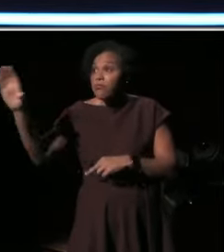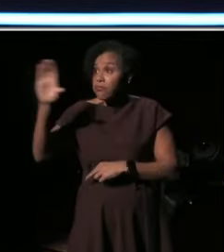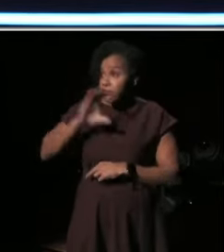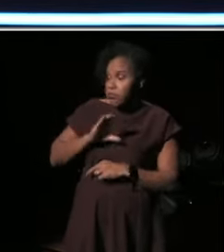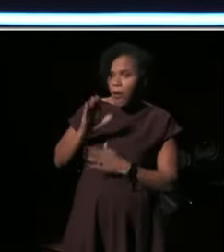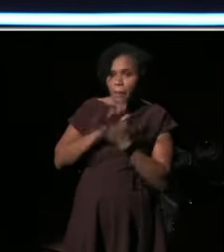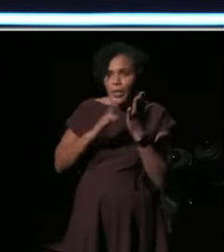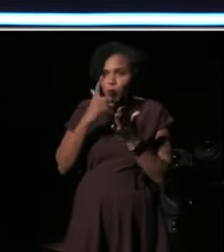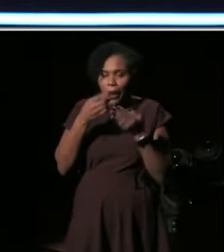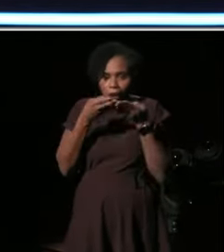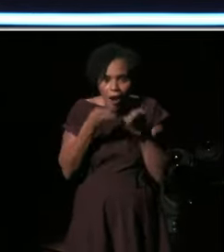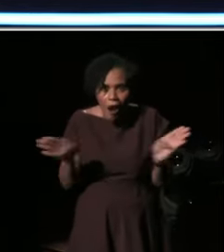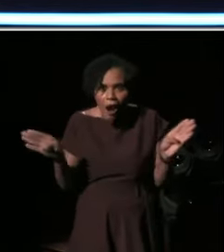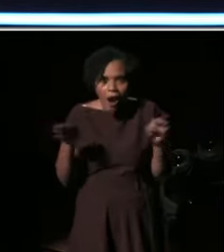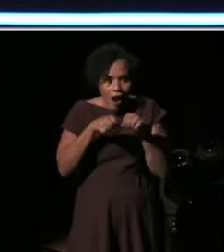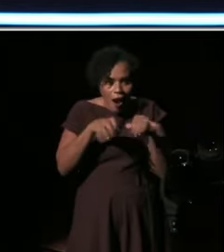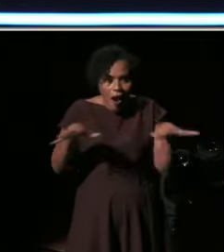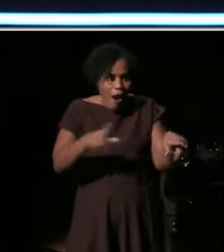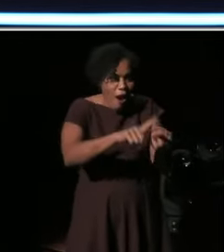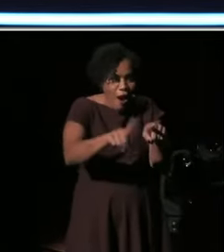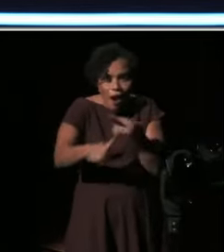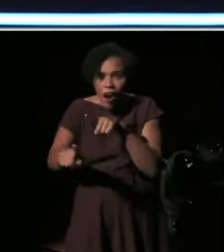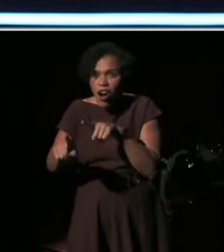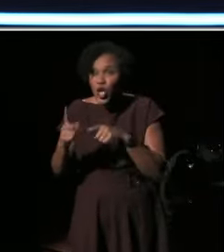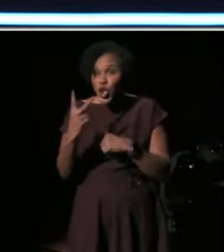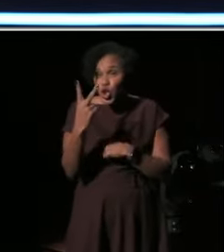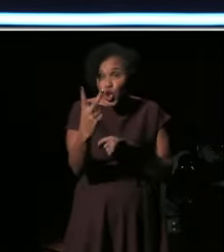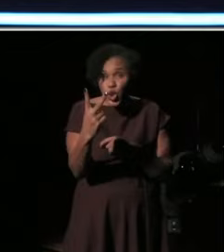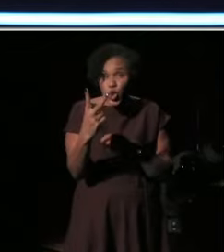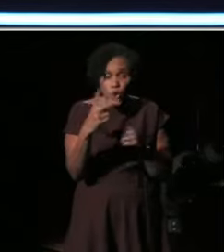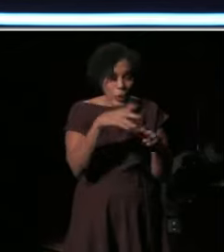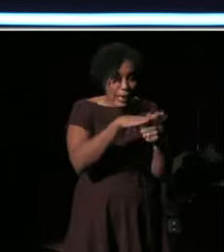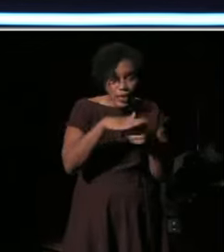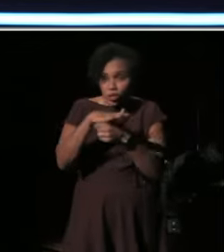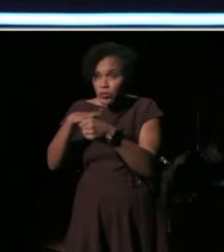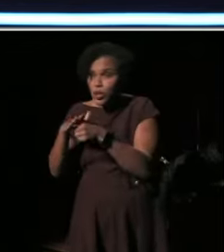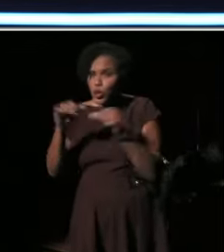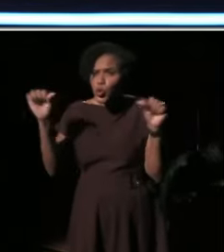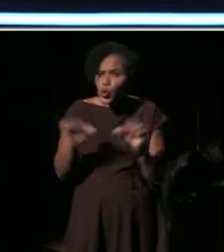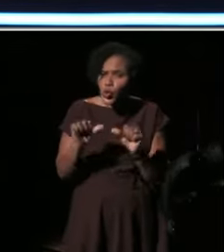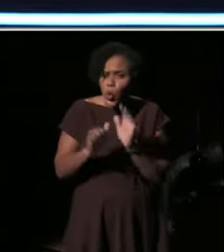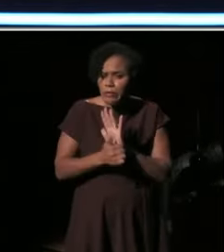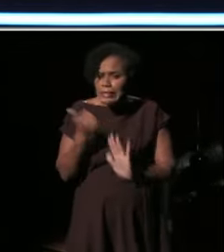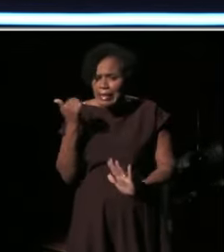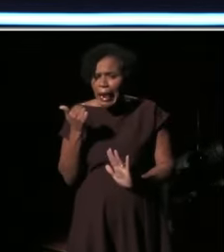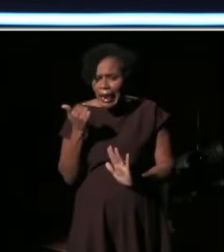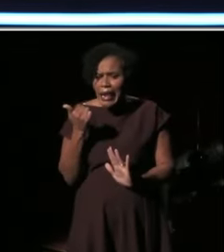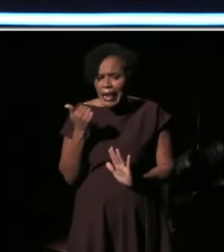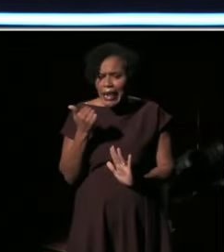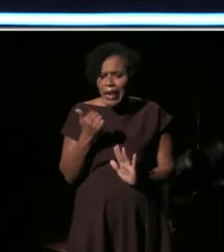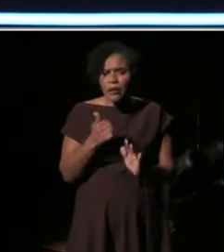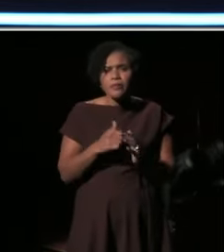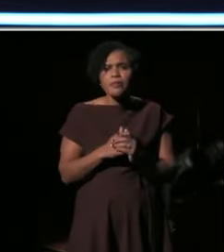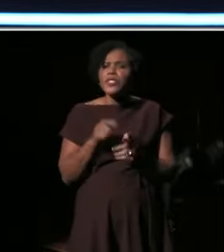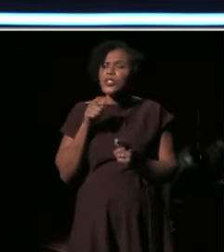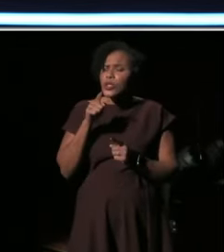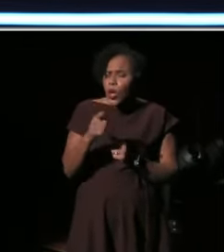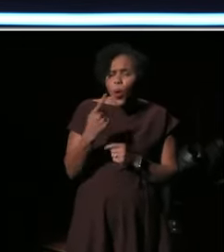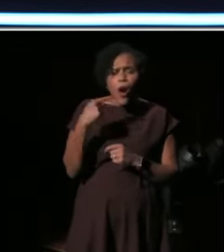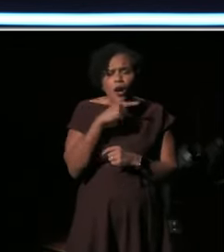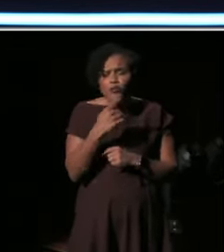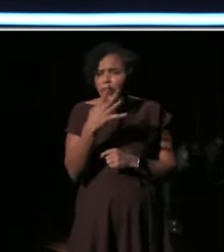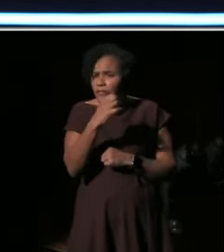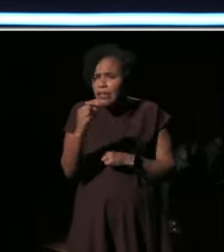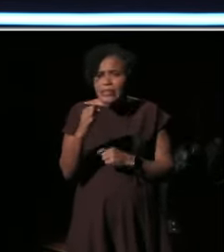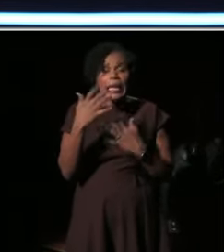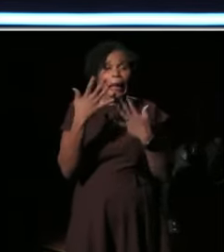shortage of skills, editing and production management. I'm proud to say that over 150 people have graduated across